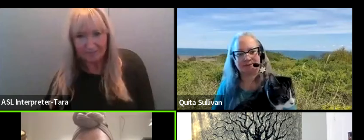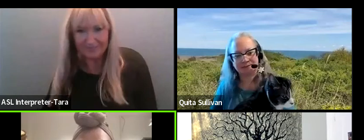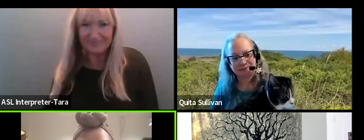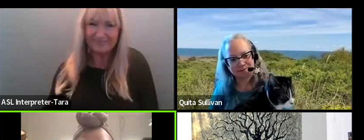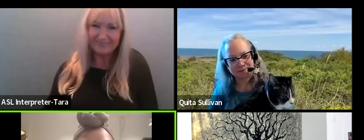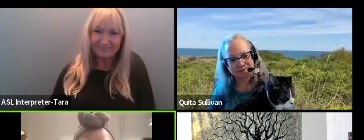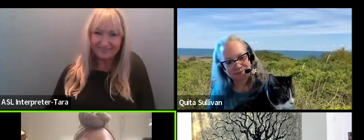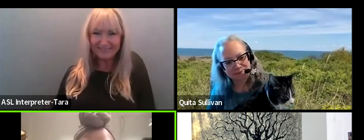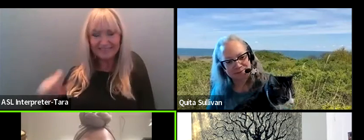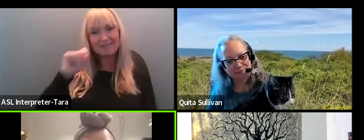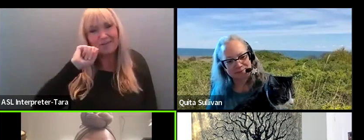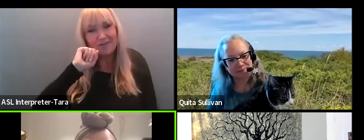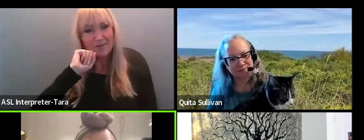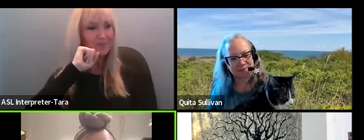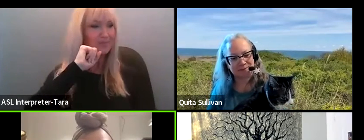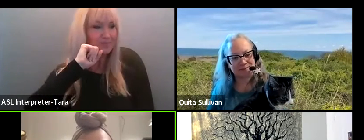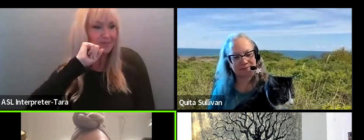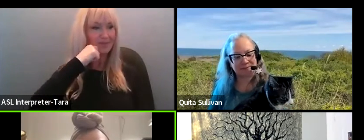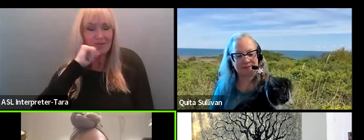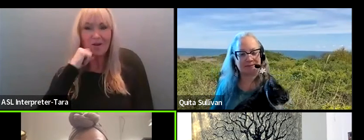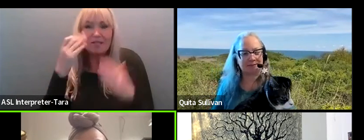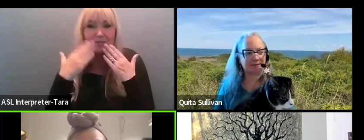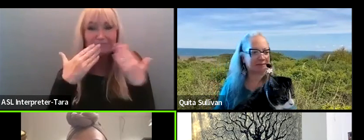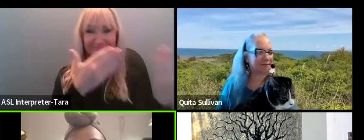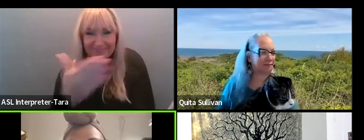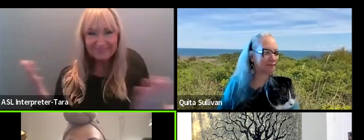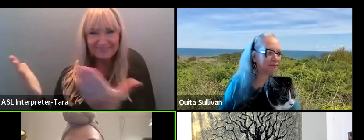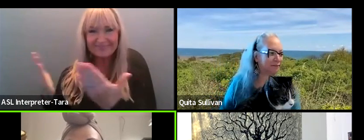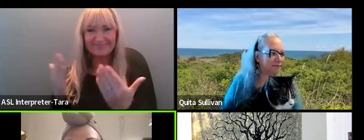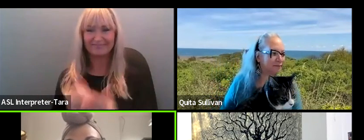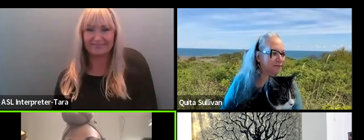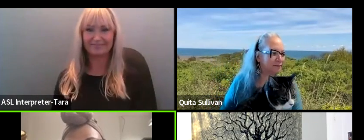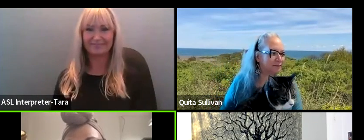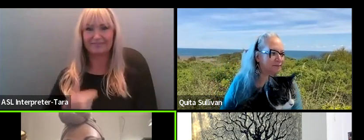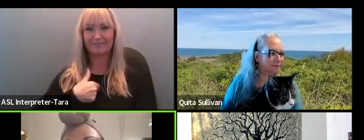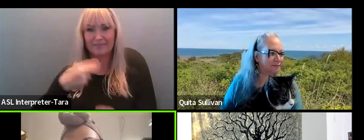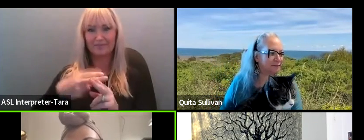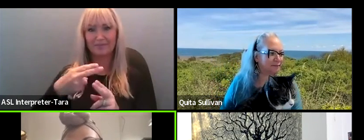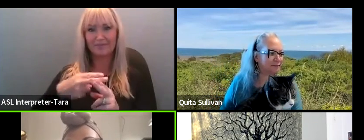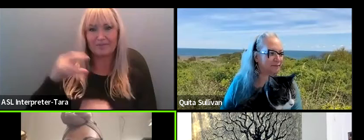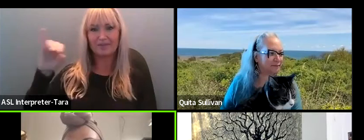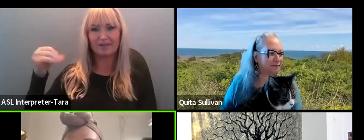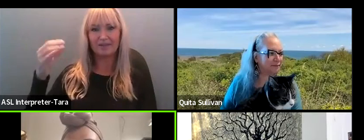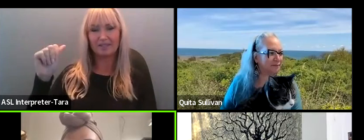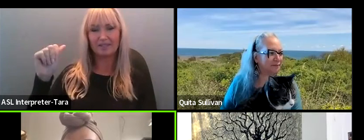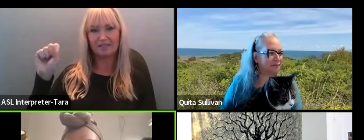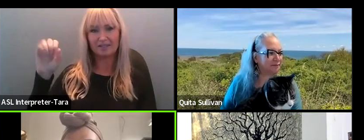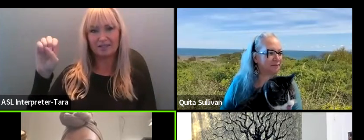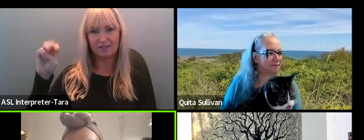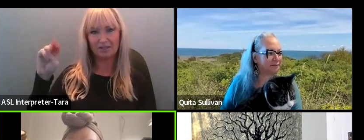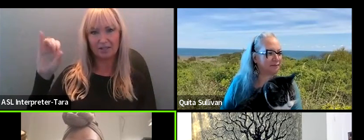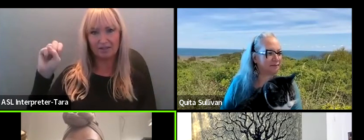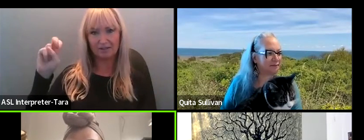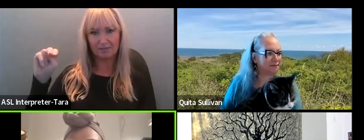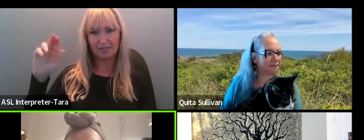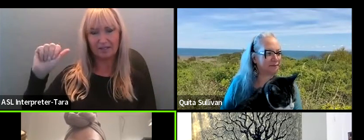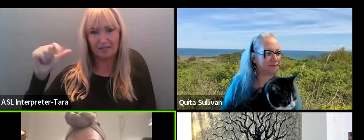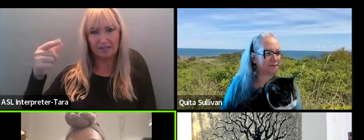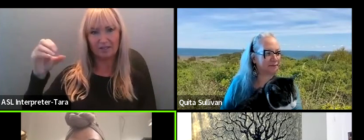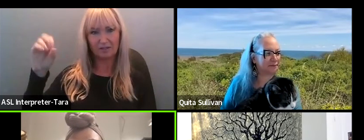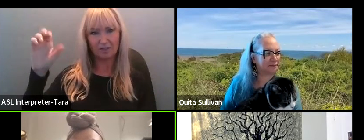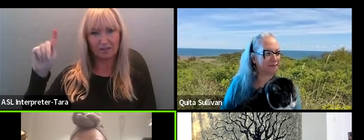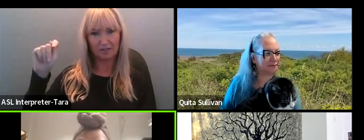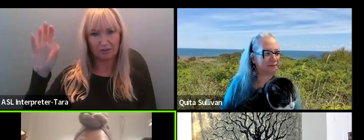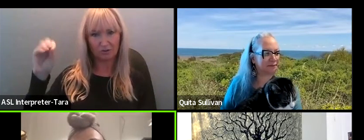Awesome. Thank y'all so, so much. My name is Jasmine Augusto, and I'm the